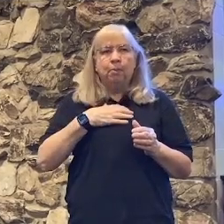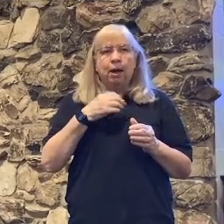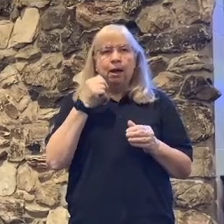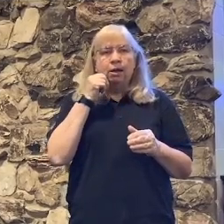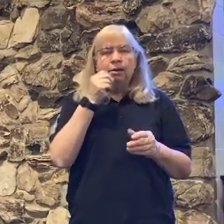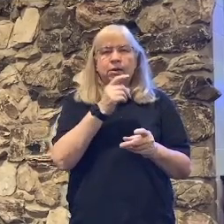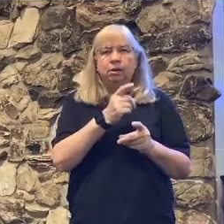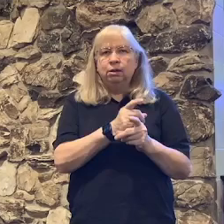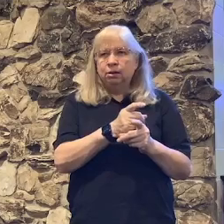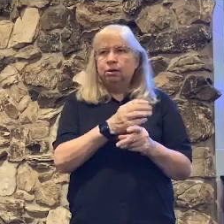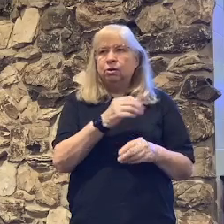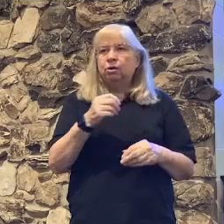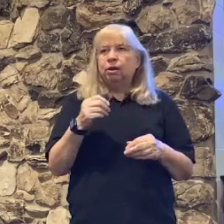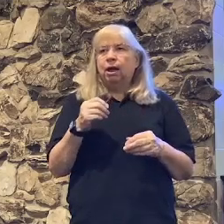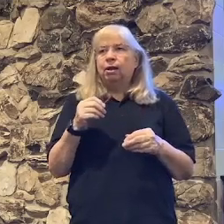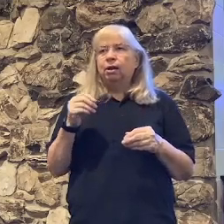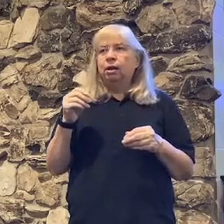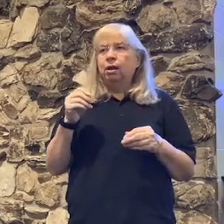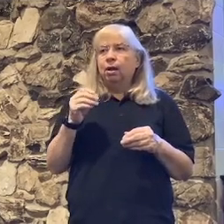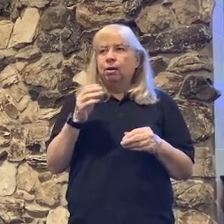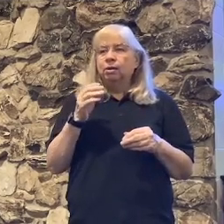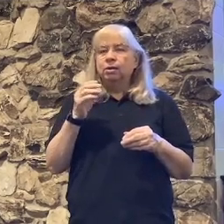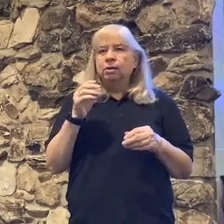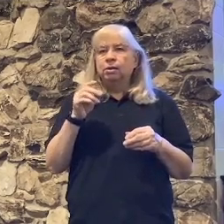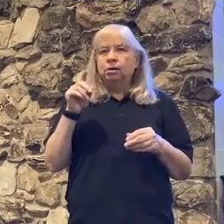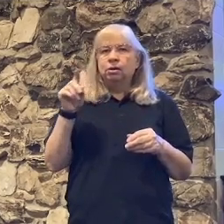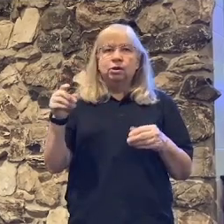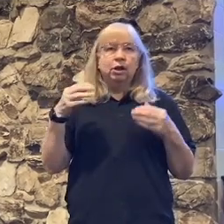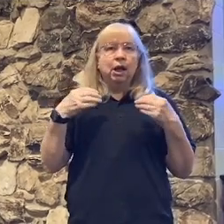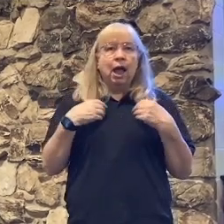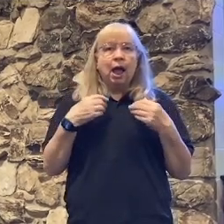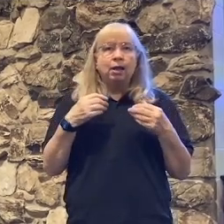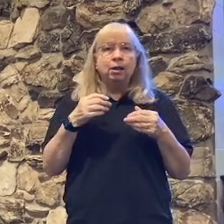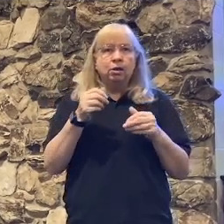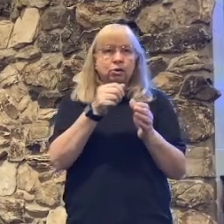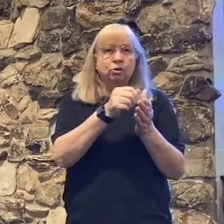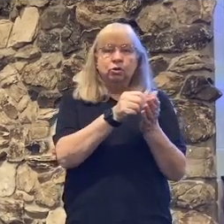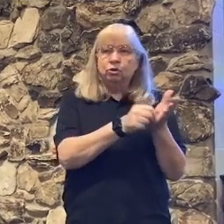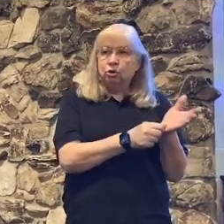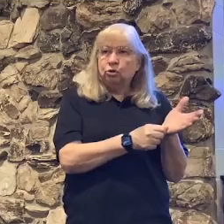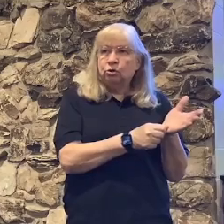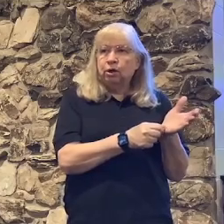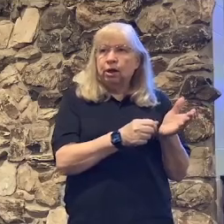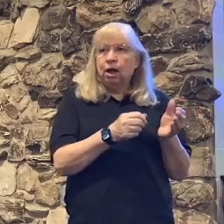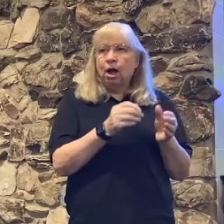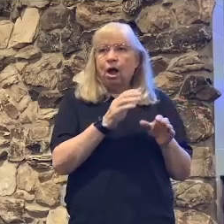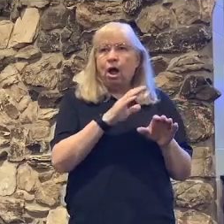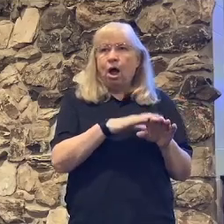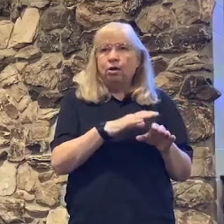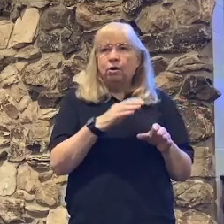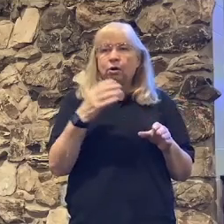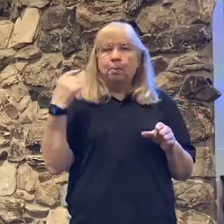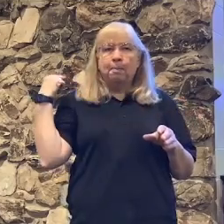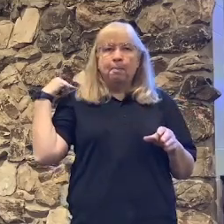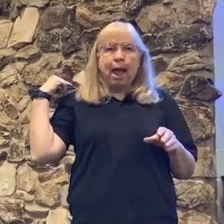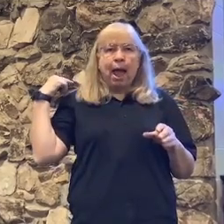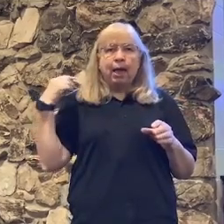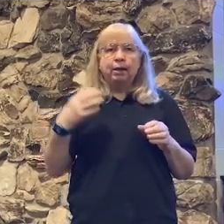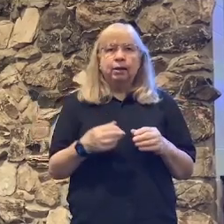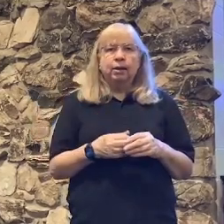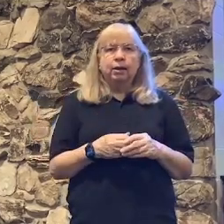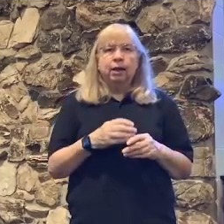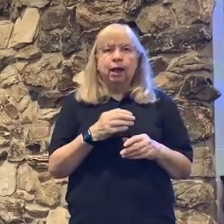she had surgery for like her back. Doesn't feel good, so she had surgery for her